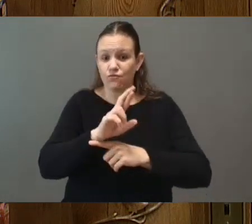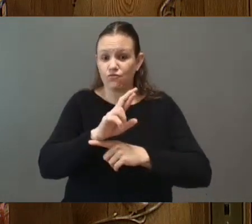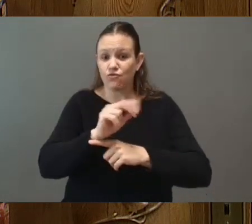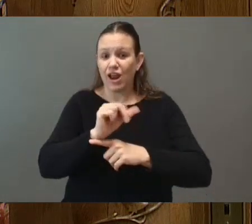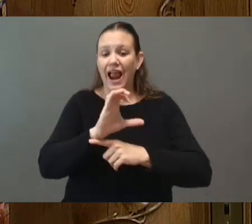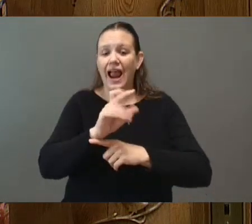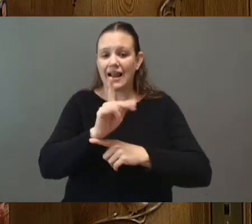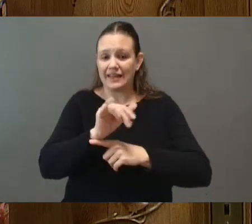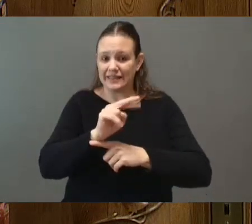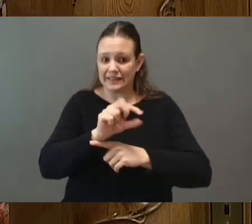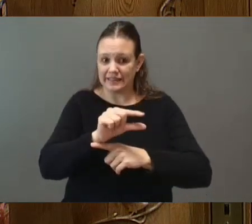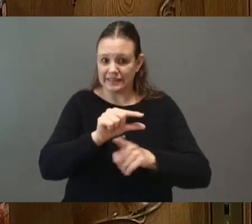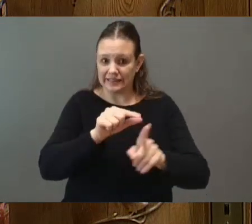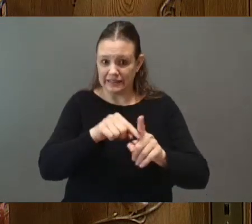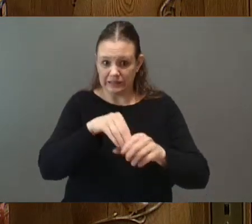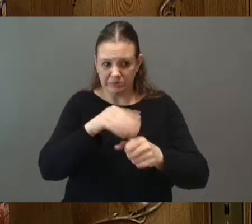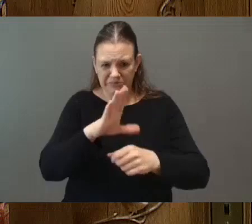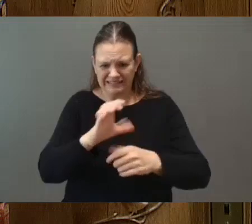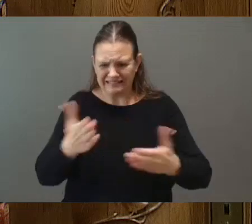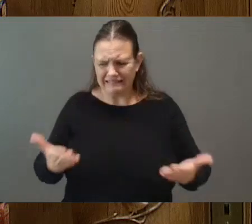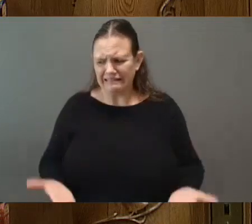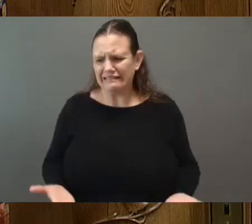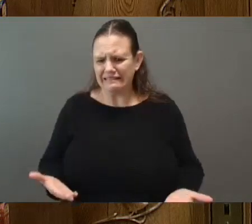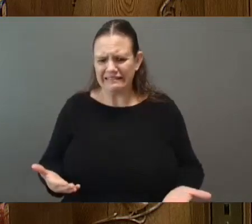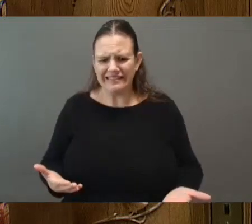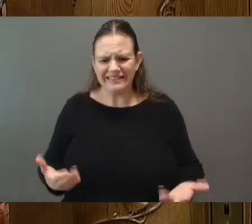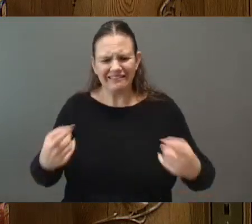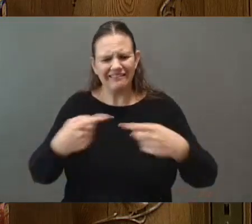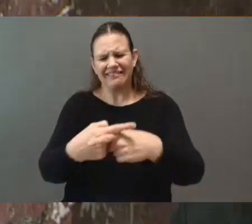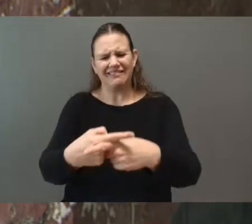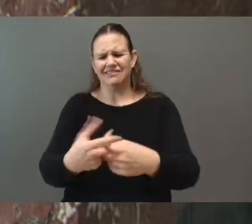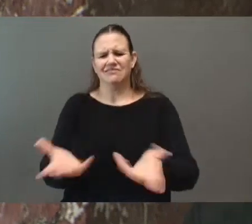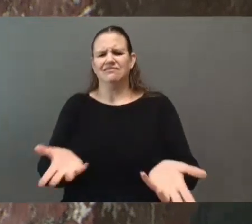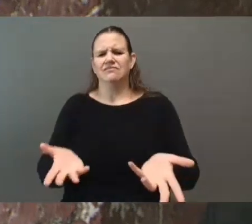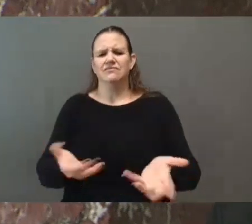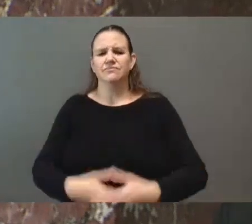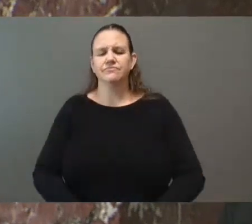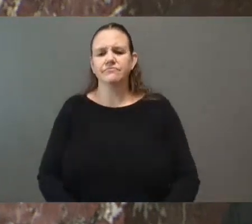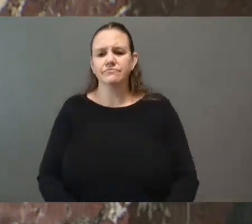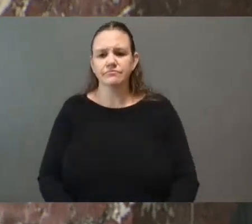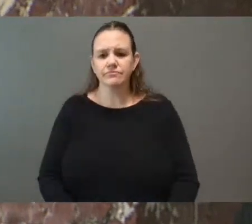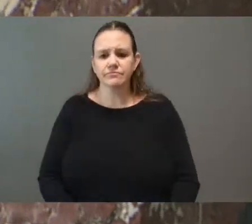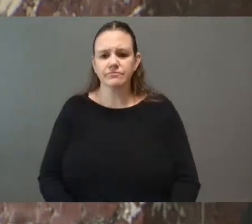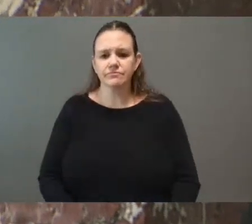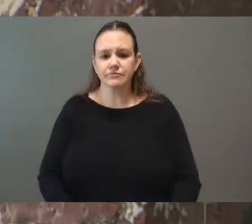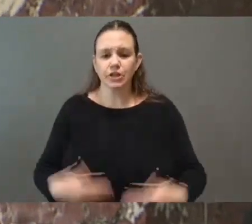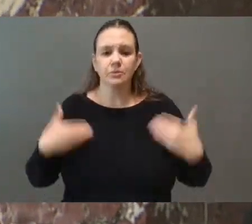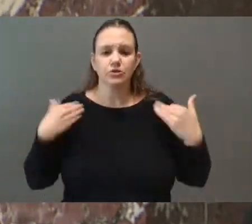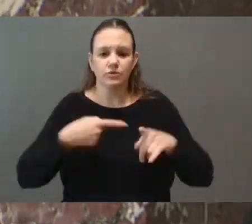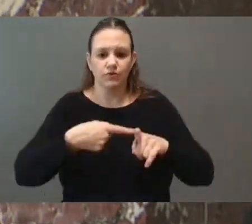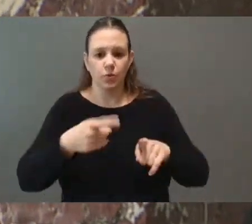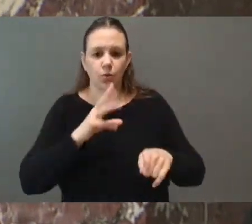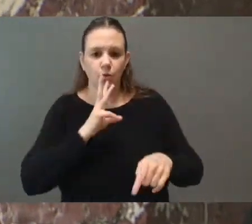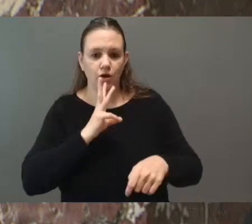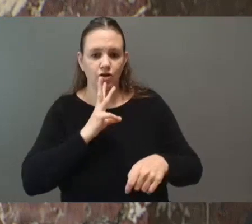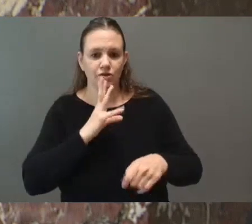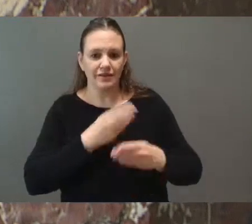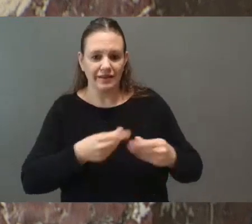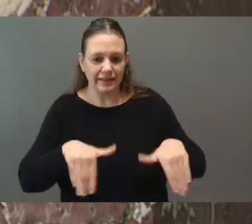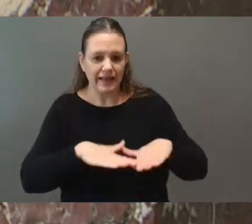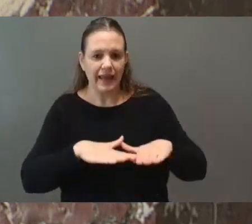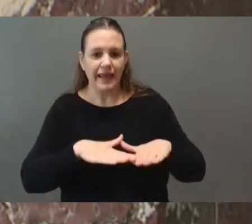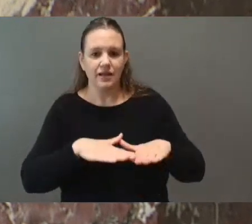Minister of Water, Land and Resource Stewardship. Thank you very much, Mr. Speaker. Thanks for the question. We have been reporting publicly at the